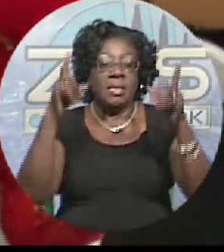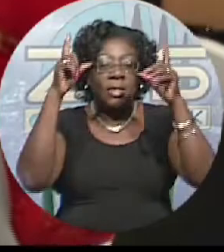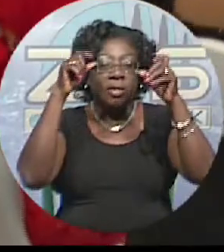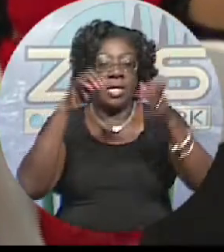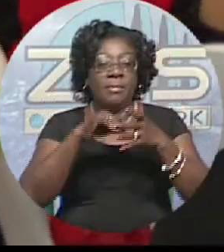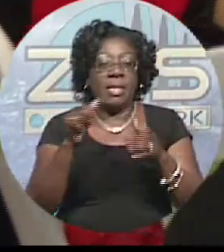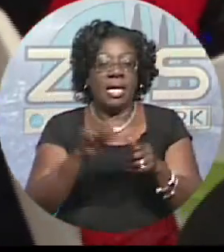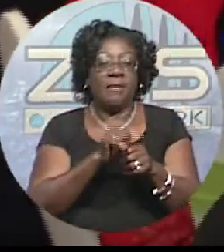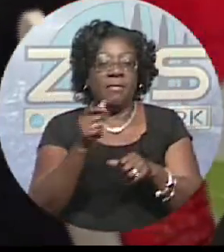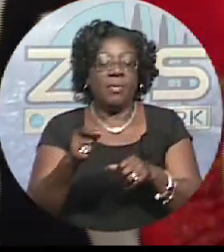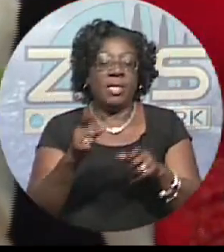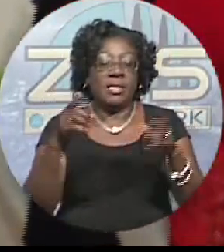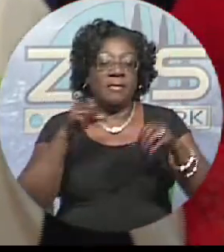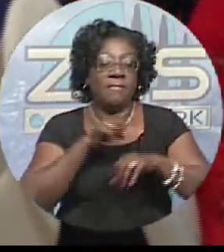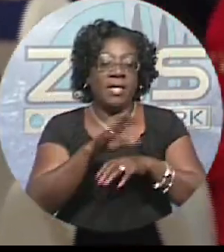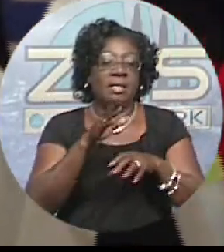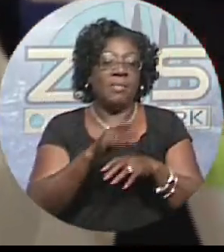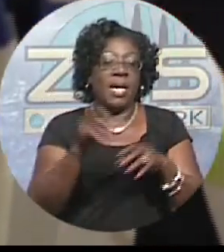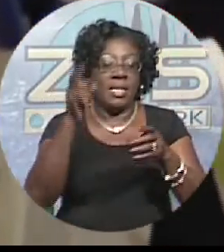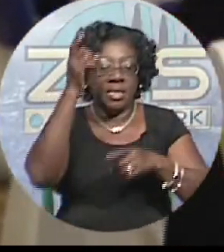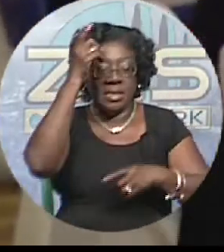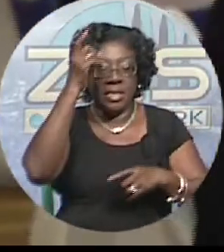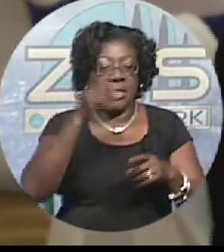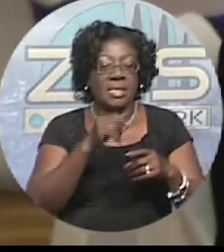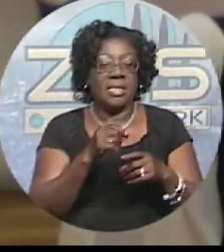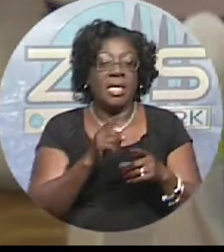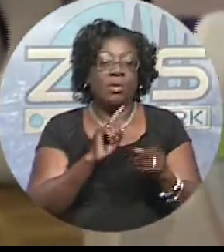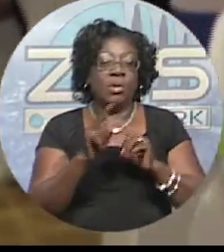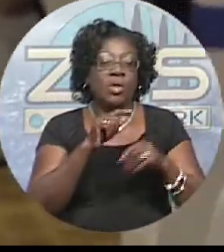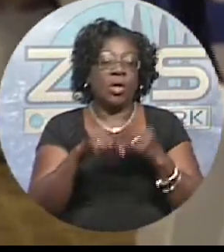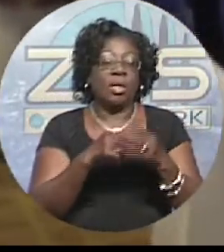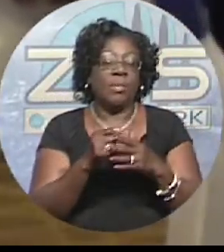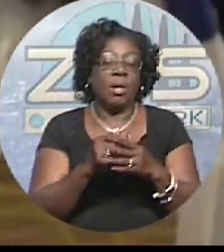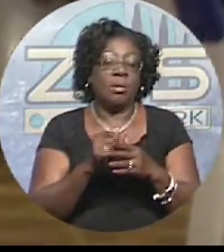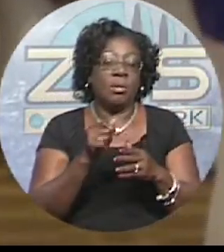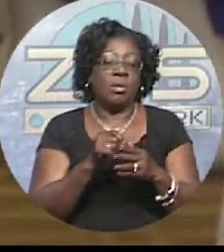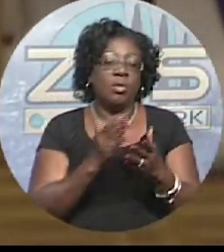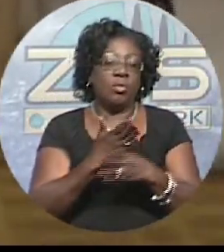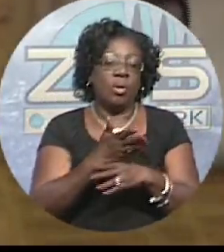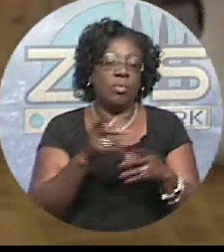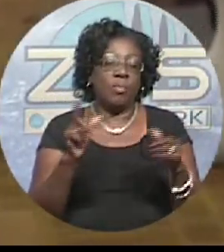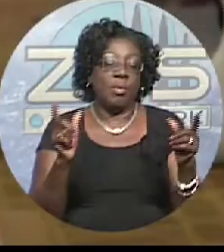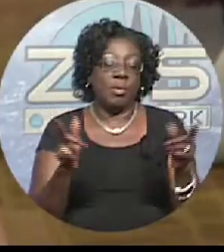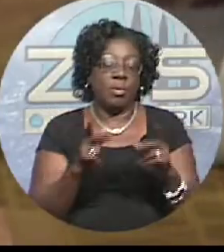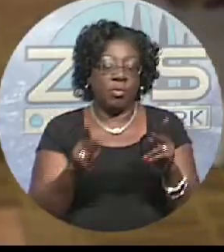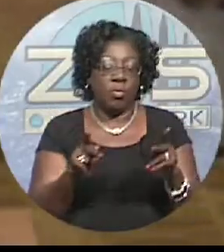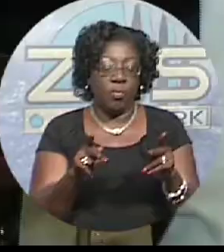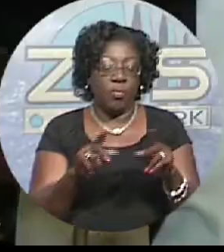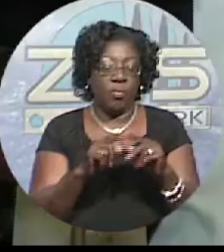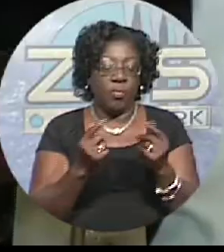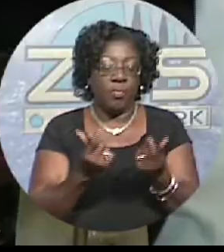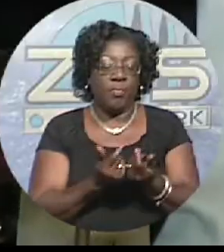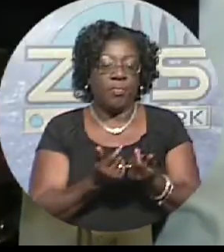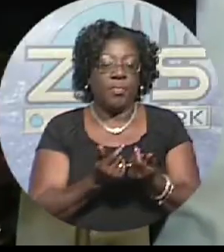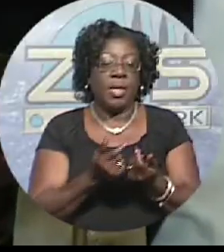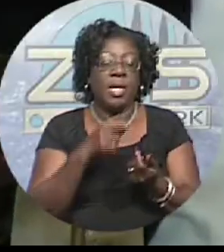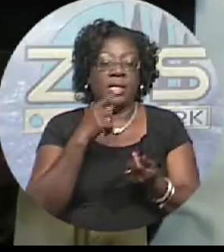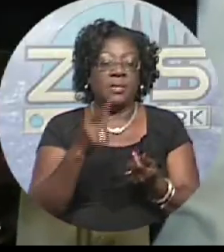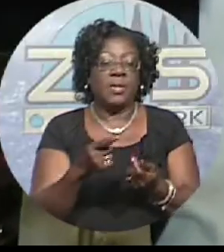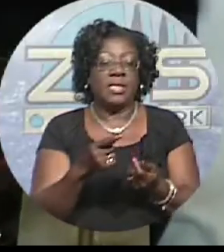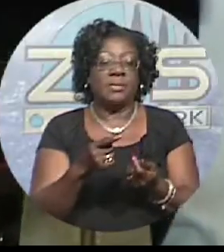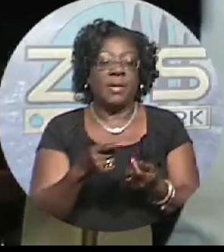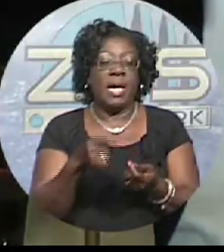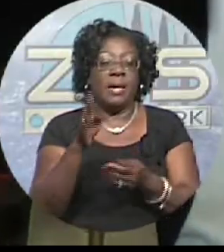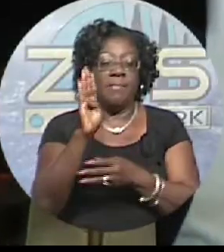everybody is affected by the disease was quite common, as expressed by the president of Commonwealth Bank, Ian Jennings, and BTC brand